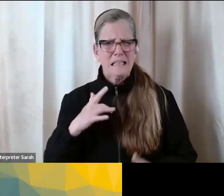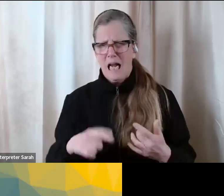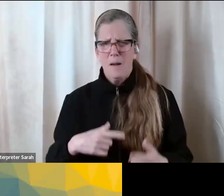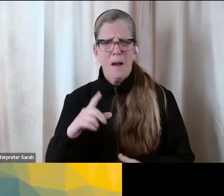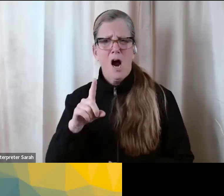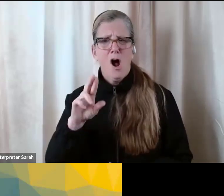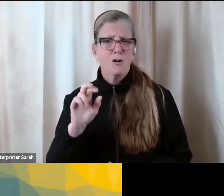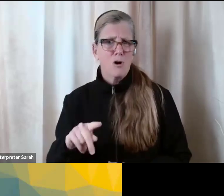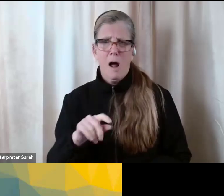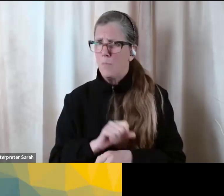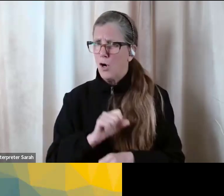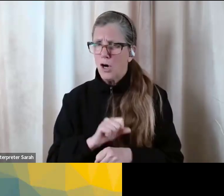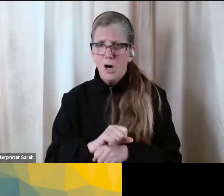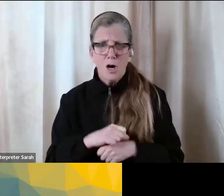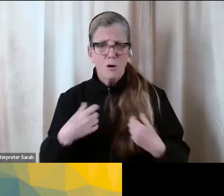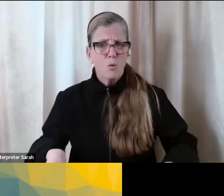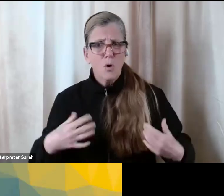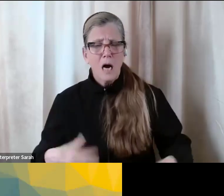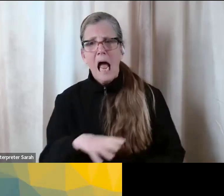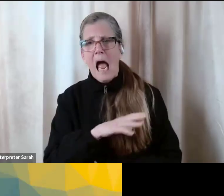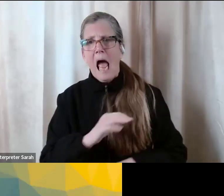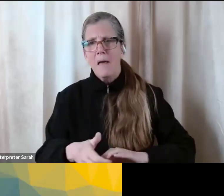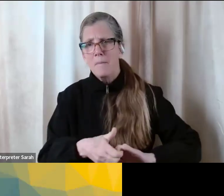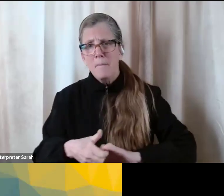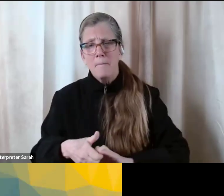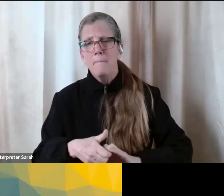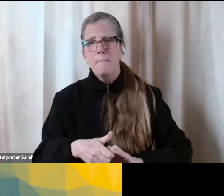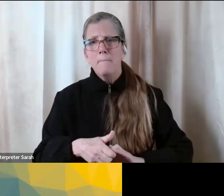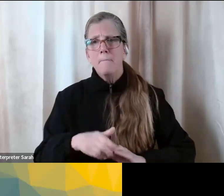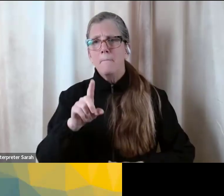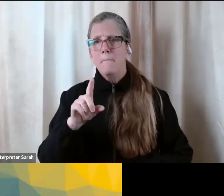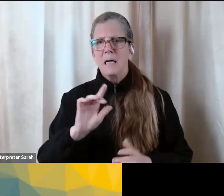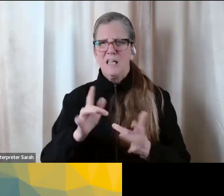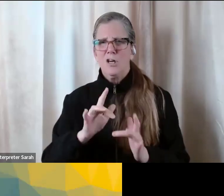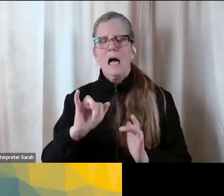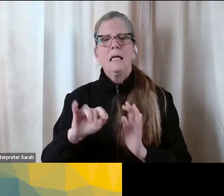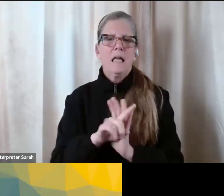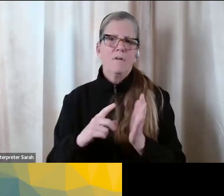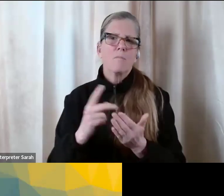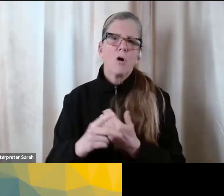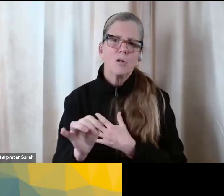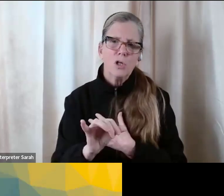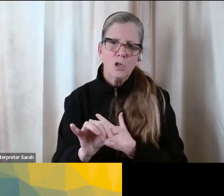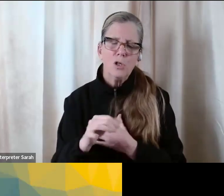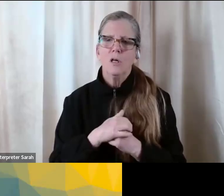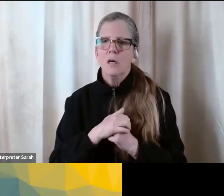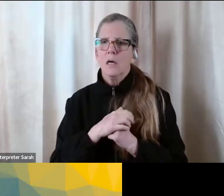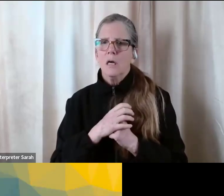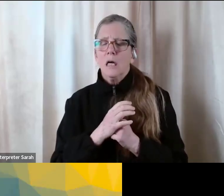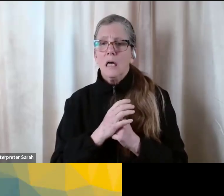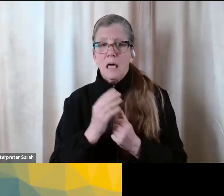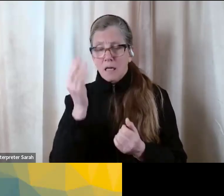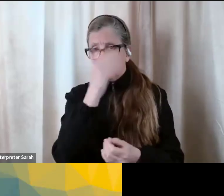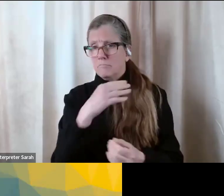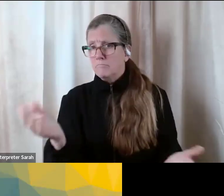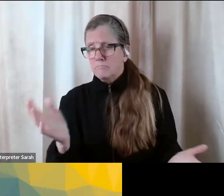it's collaborating with the digital identification program as well. Folks, all this information